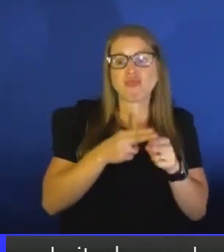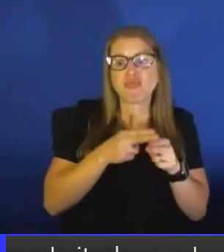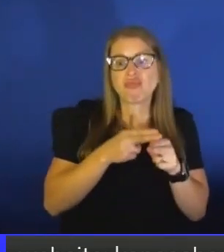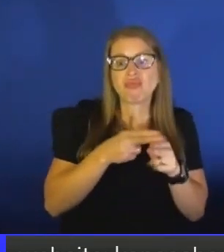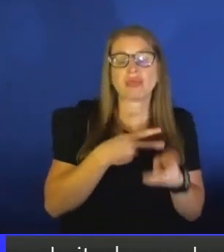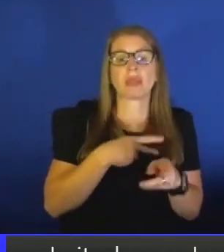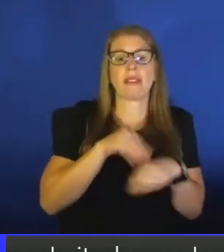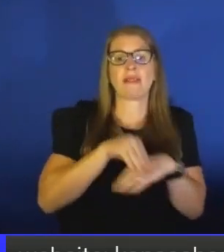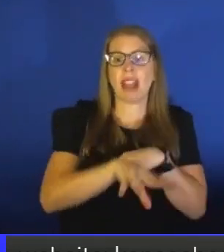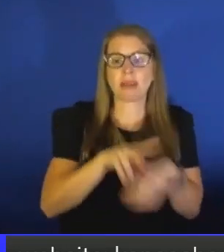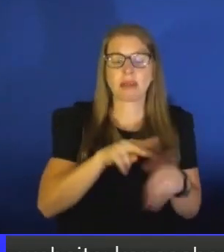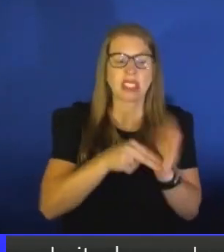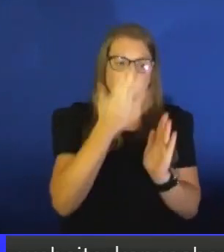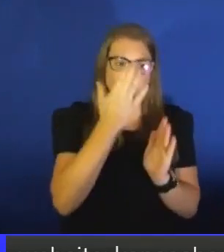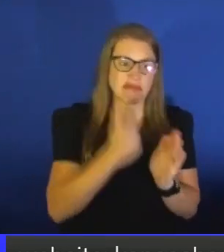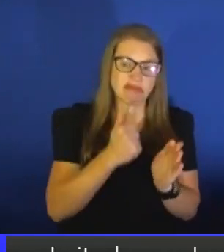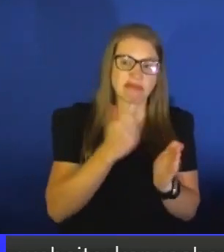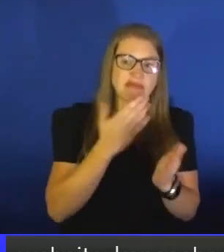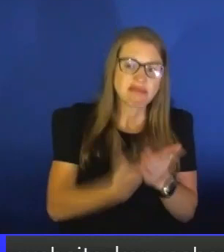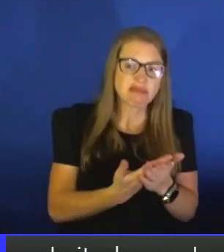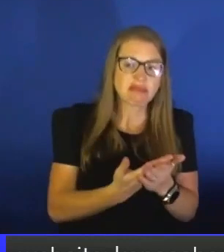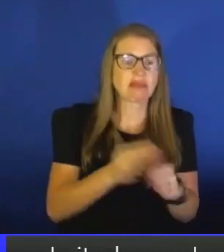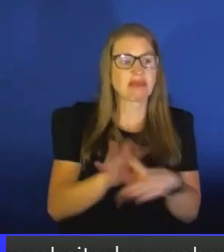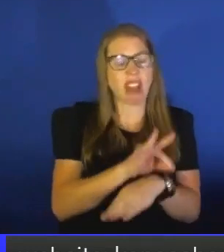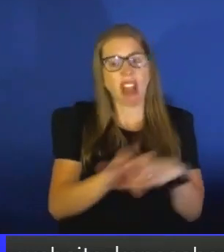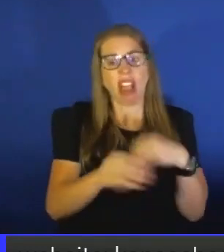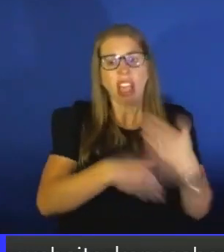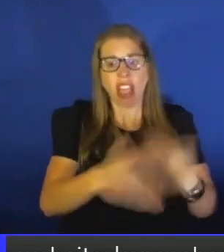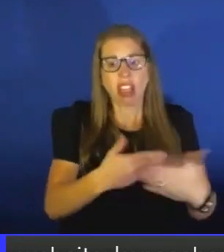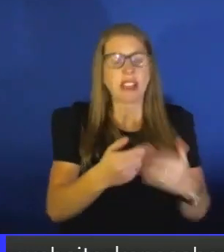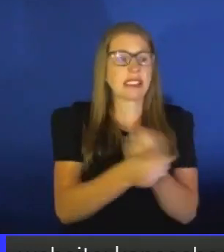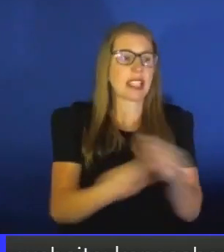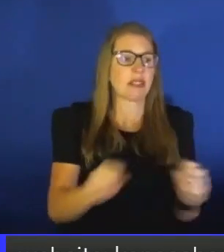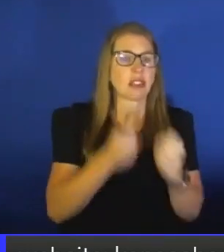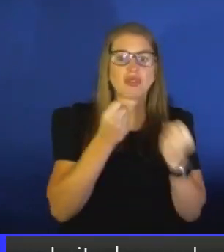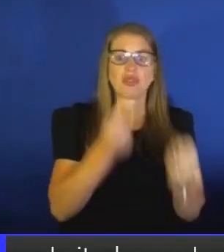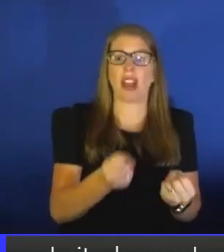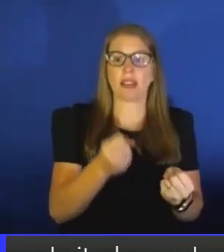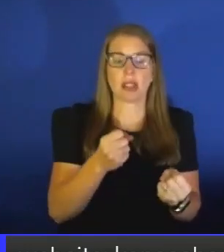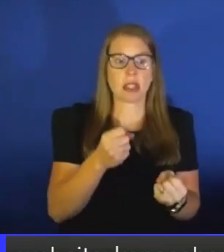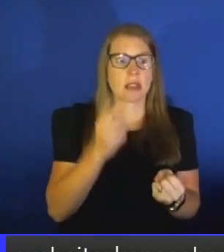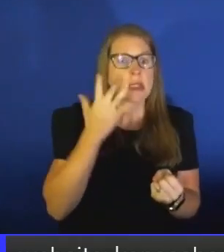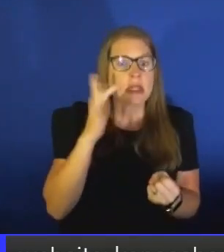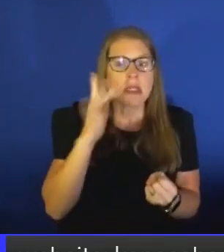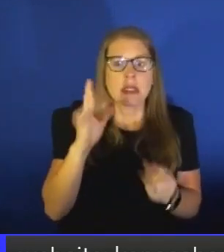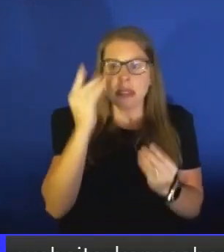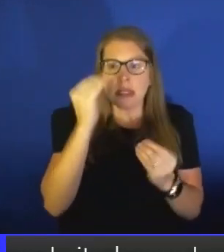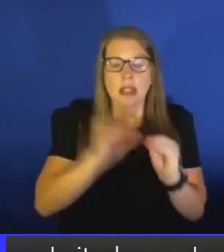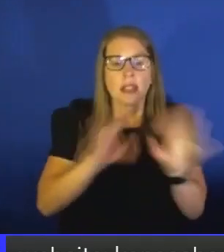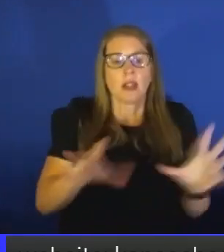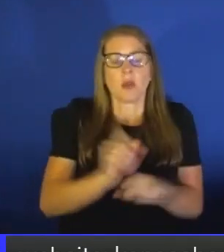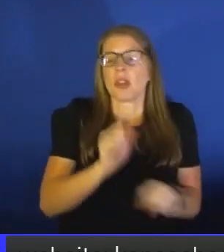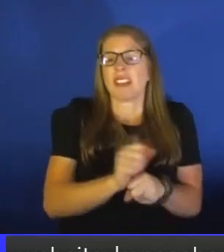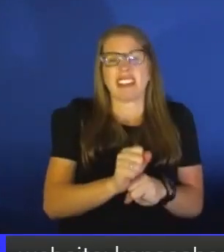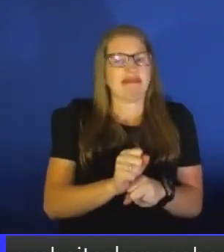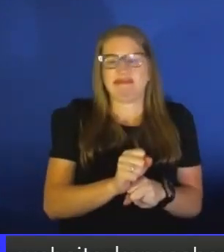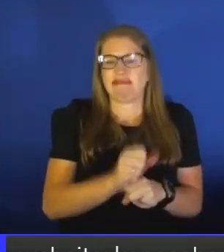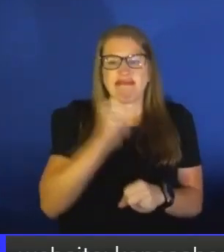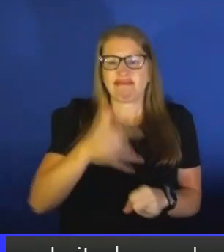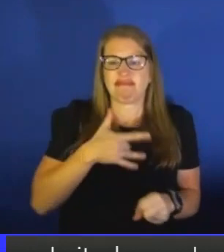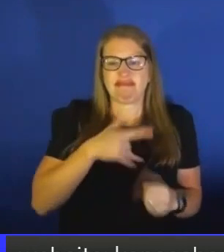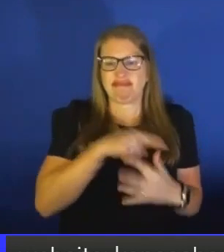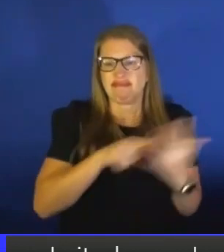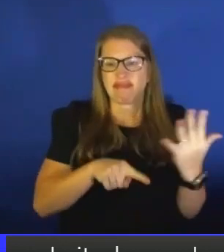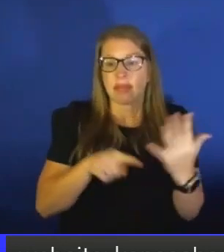sleep that well, you don't feel fully functional the next day, safe to drive, sharp at work, that kind of thing. But there's this other idea of chronic,